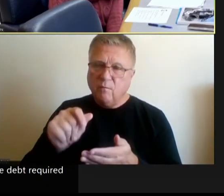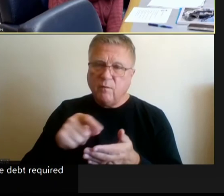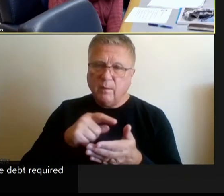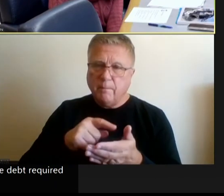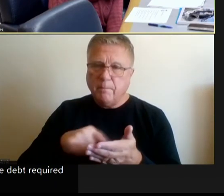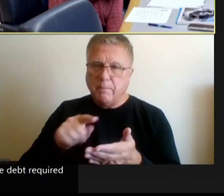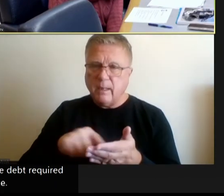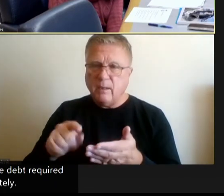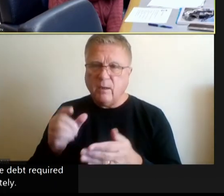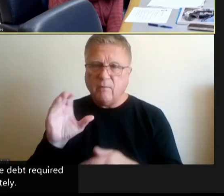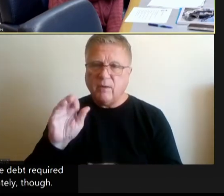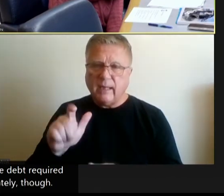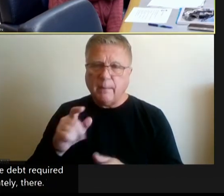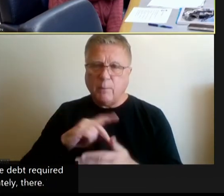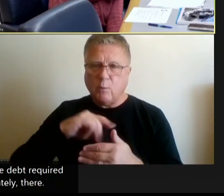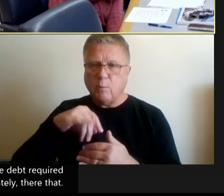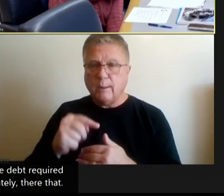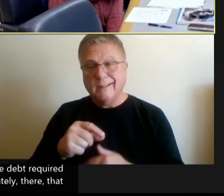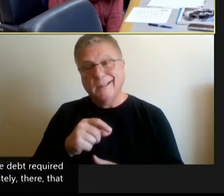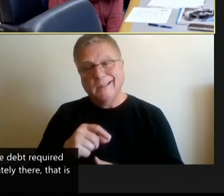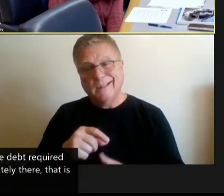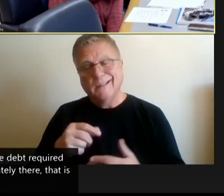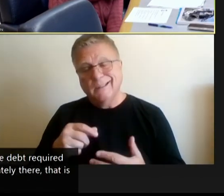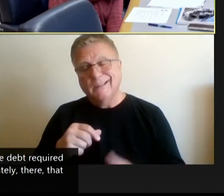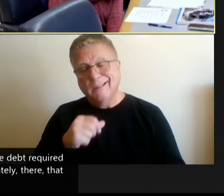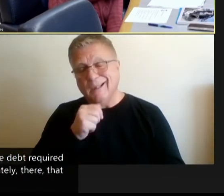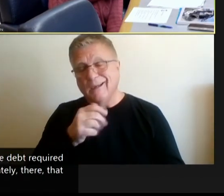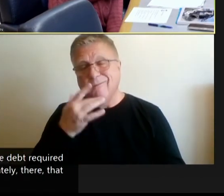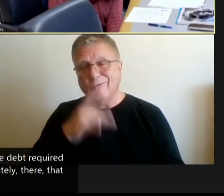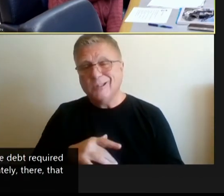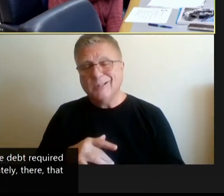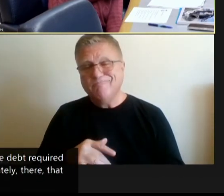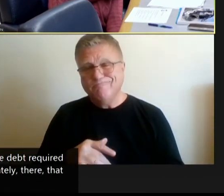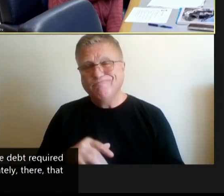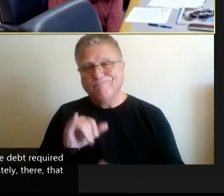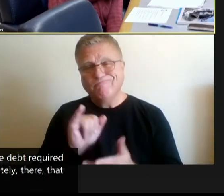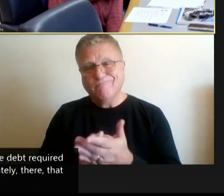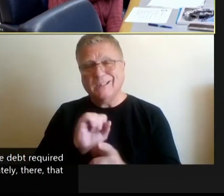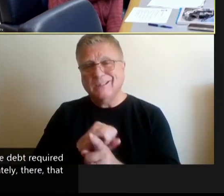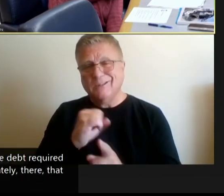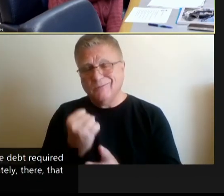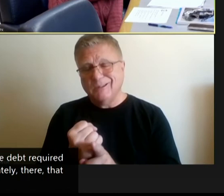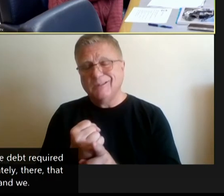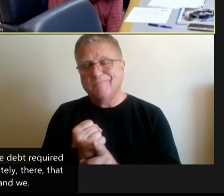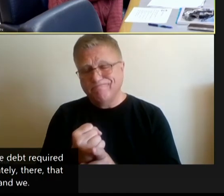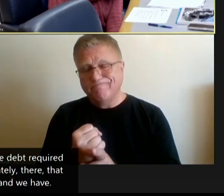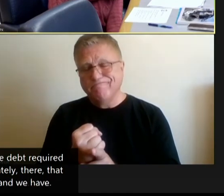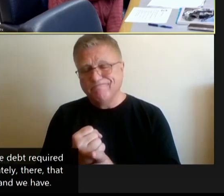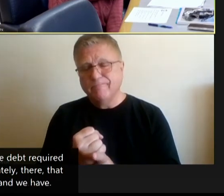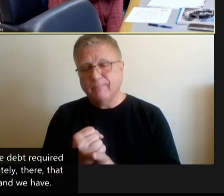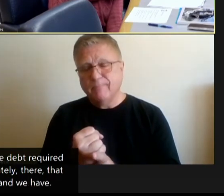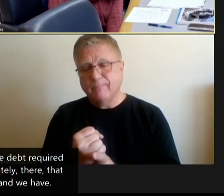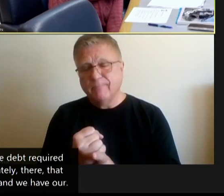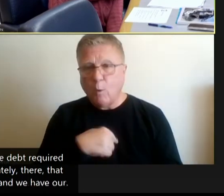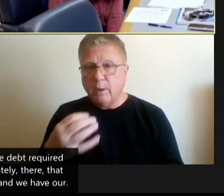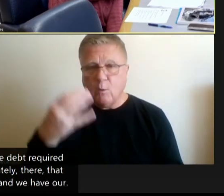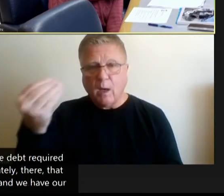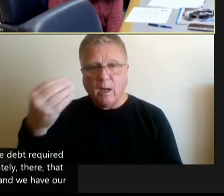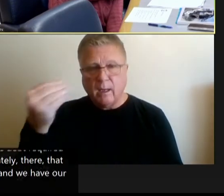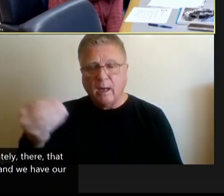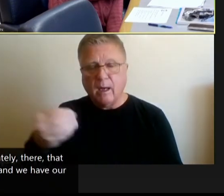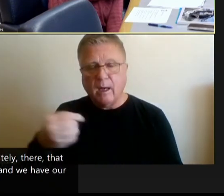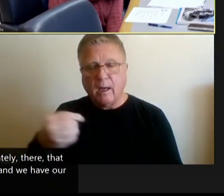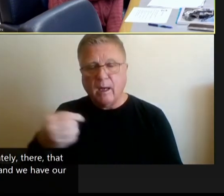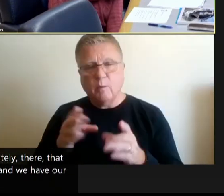And unfortunately, that is going to be the case. We do go out and we have our director